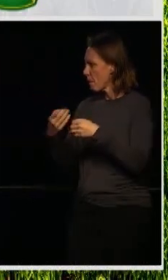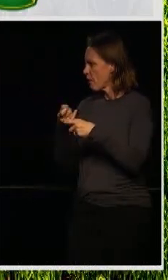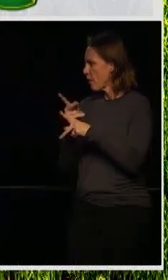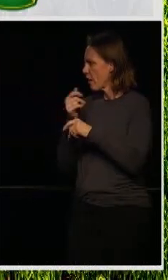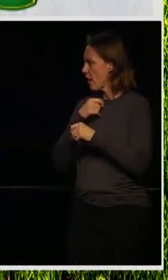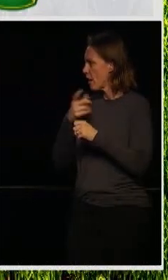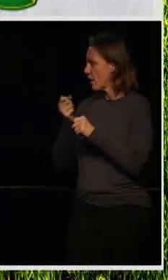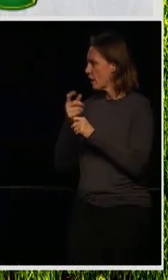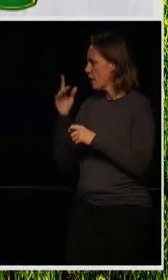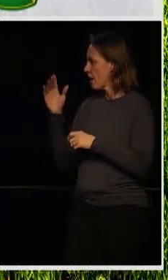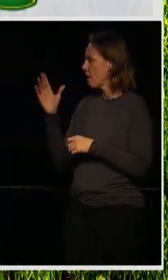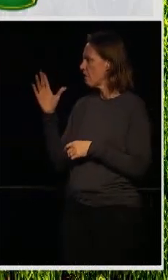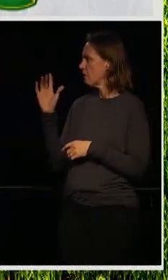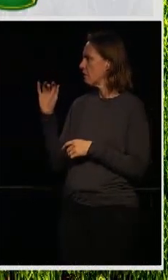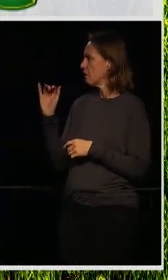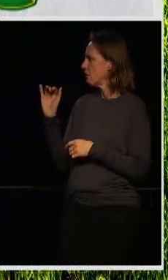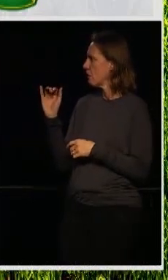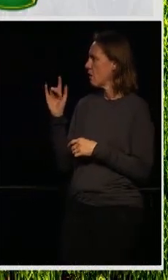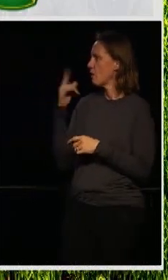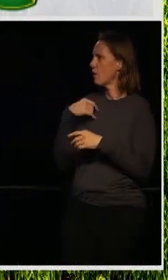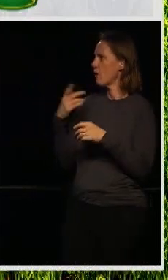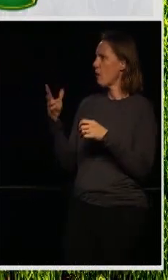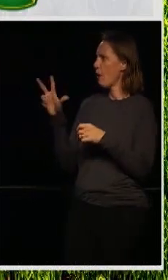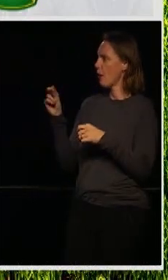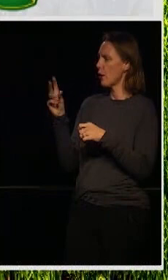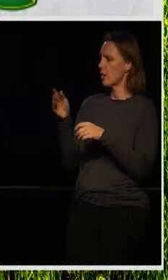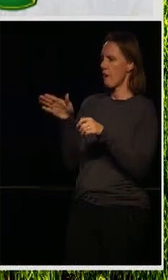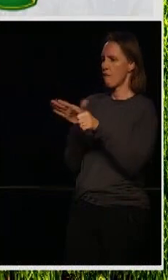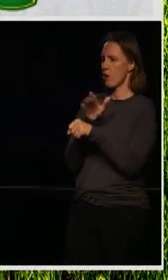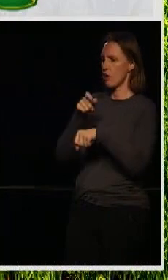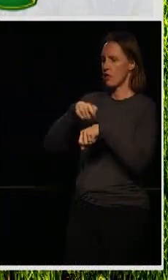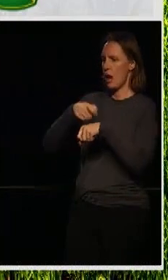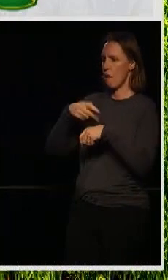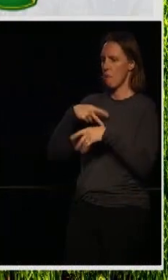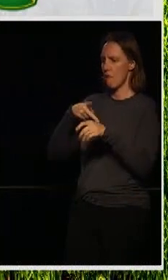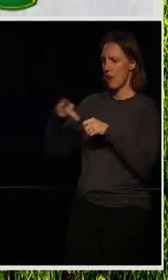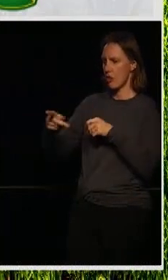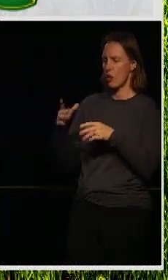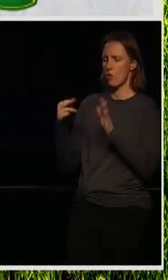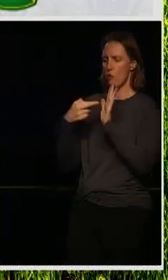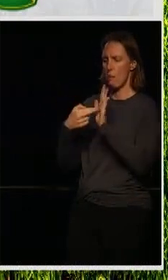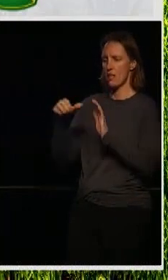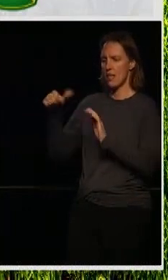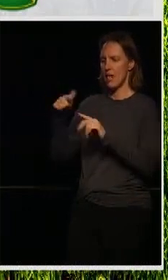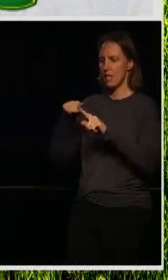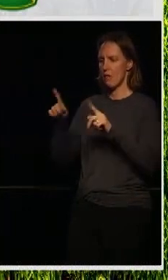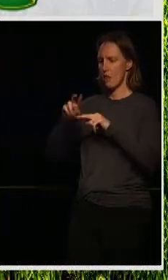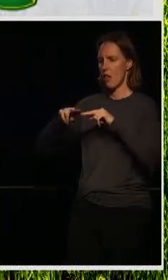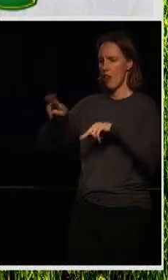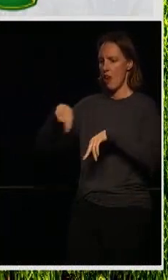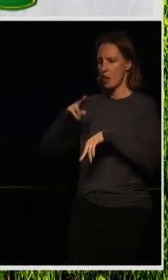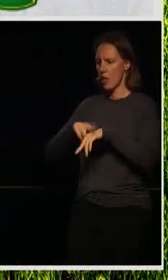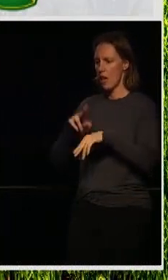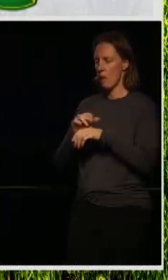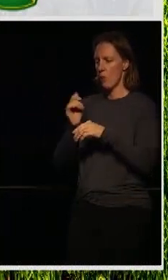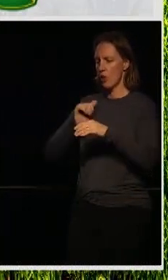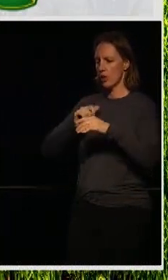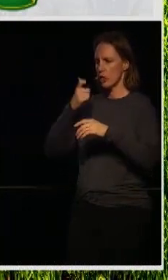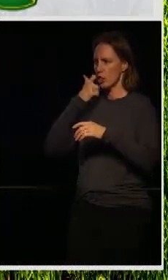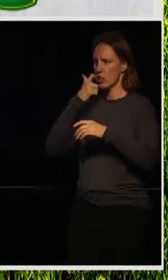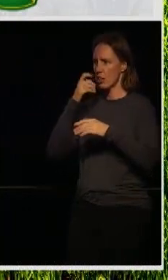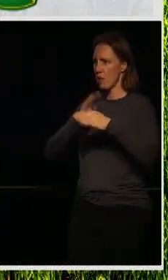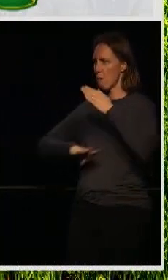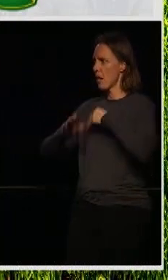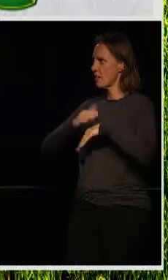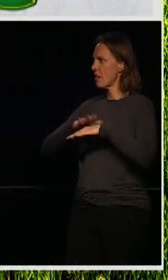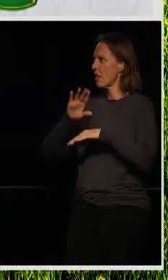team is currently made of 13 full-time professionals representing 10 different nationalities, and we're currently based at the National Robotarium,